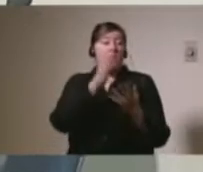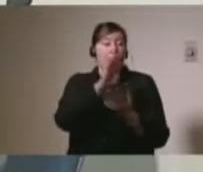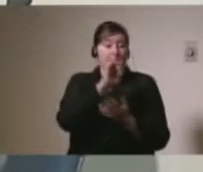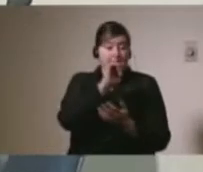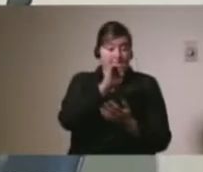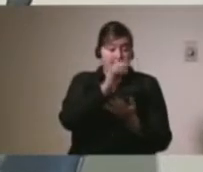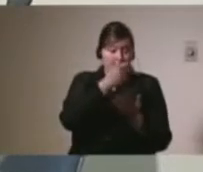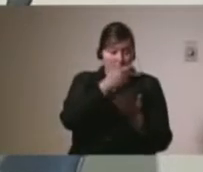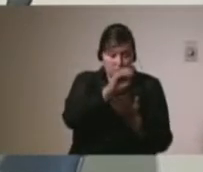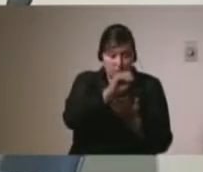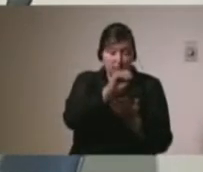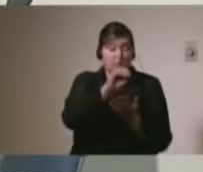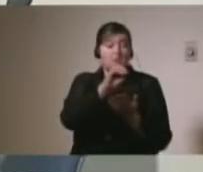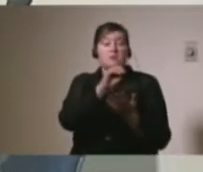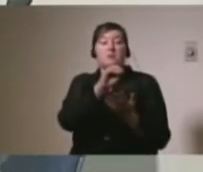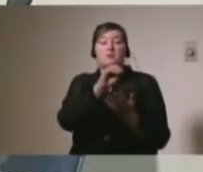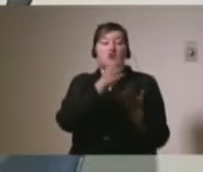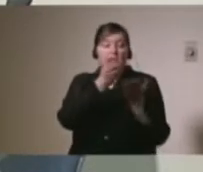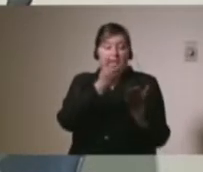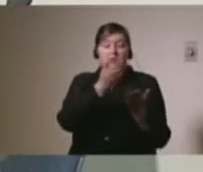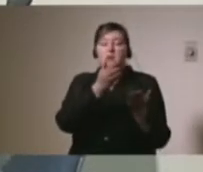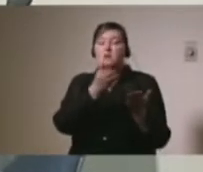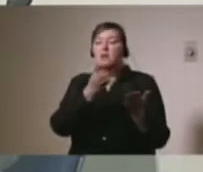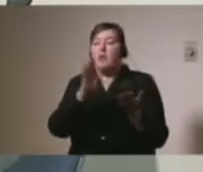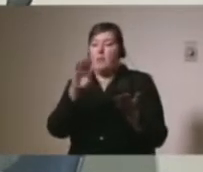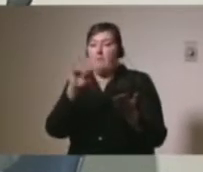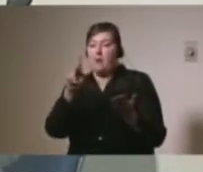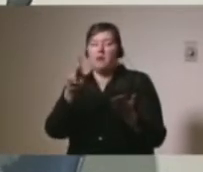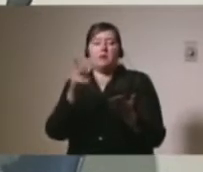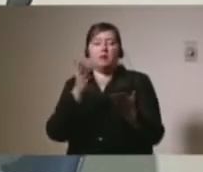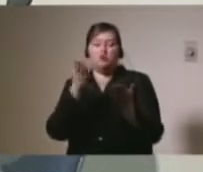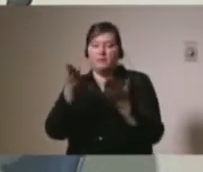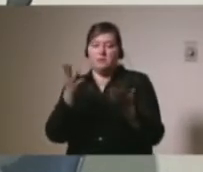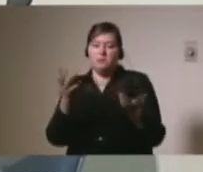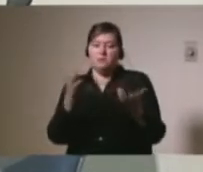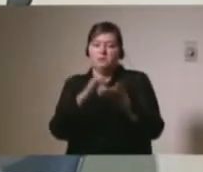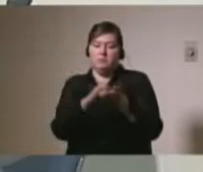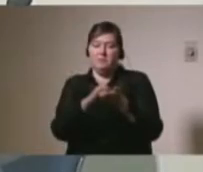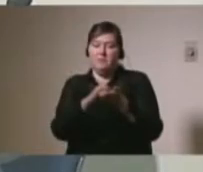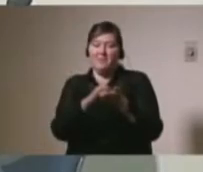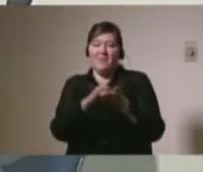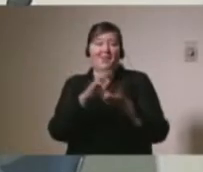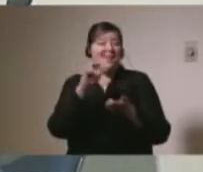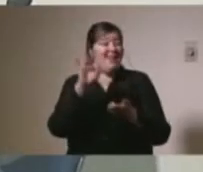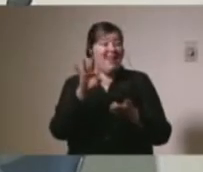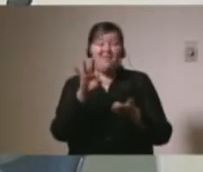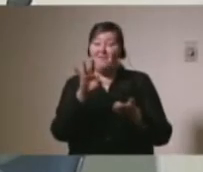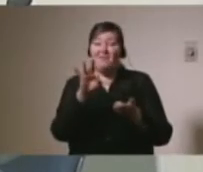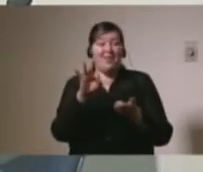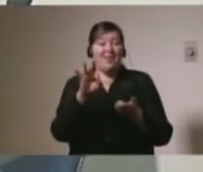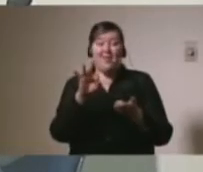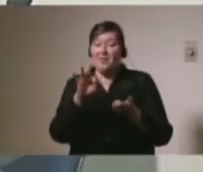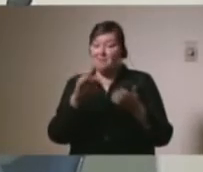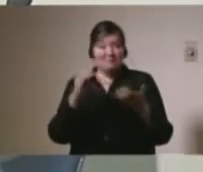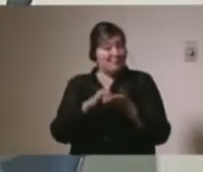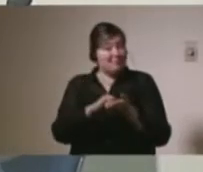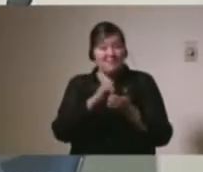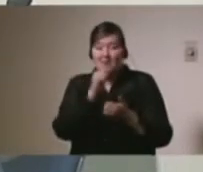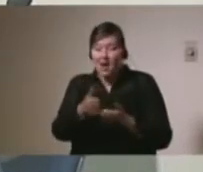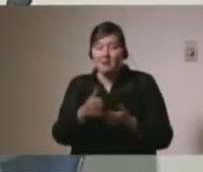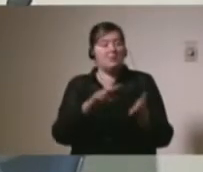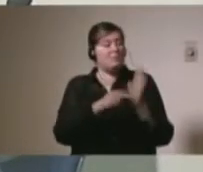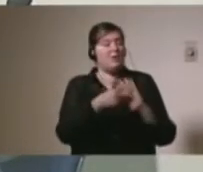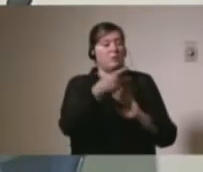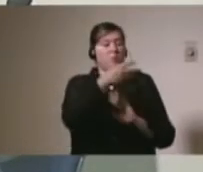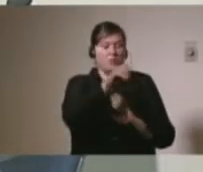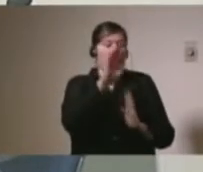services. The postal service will die, and the financial services will be